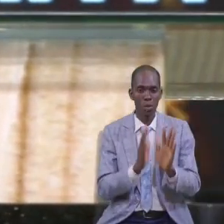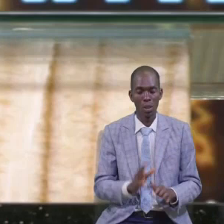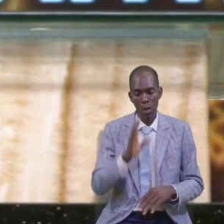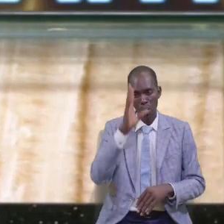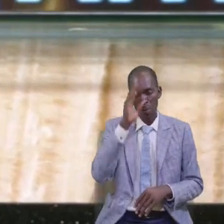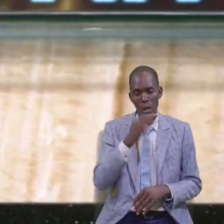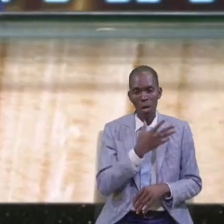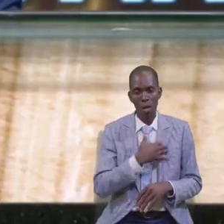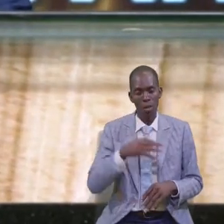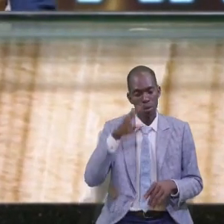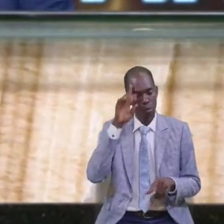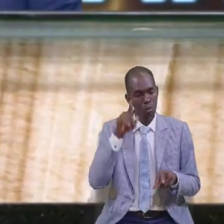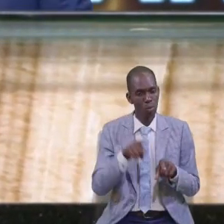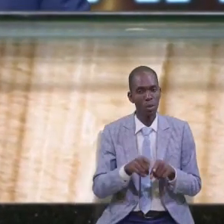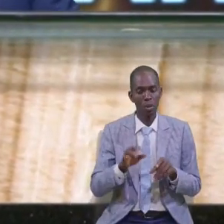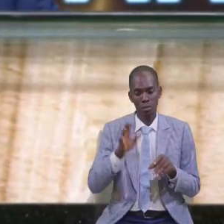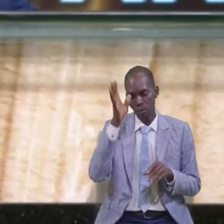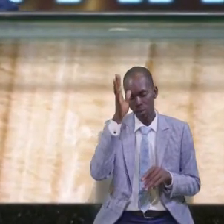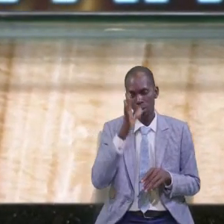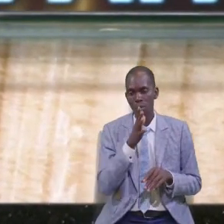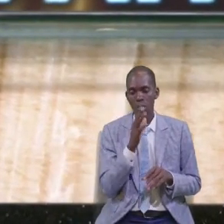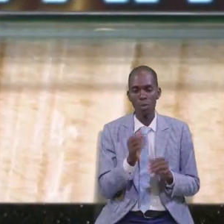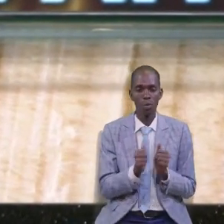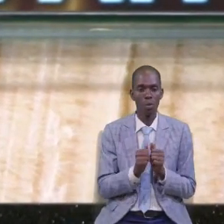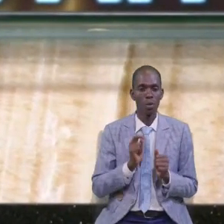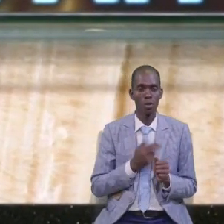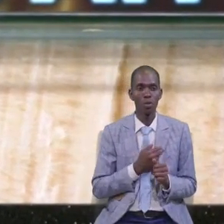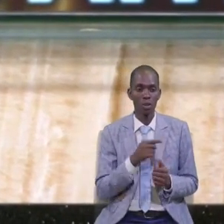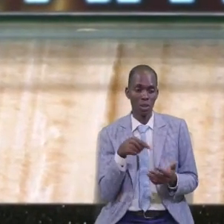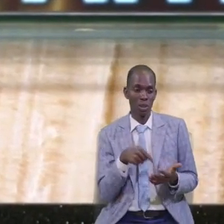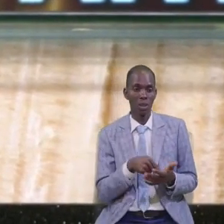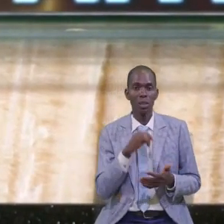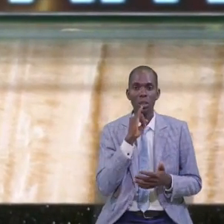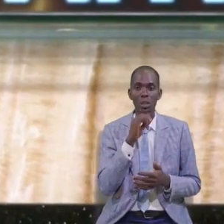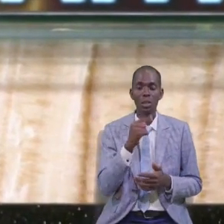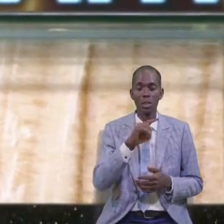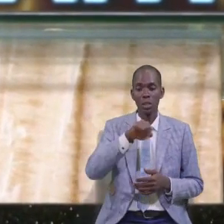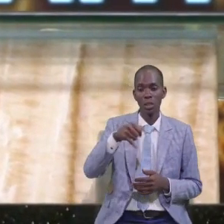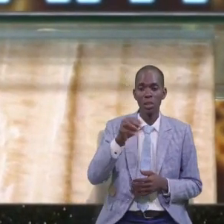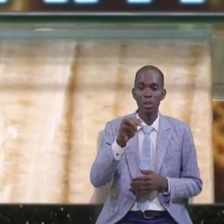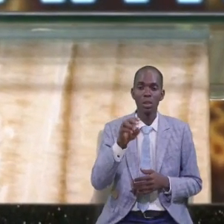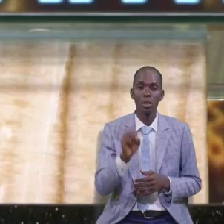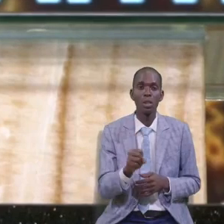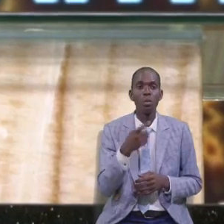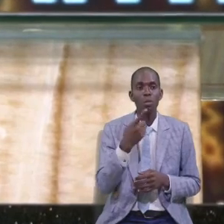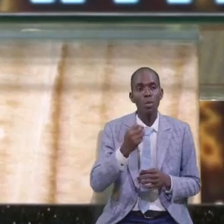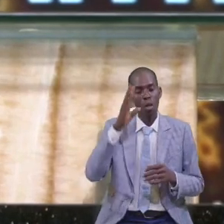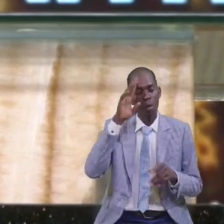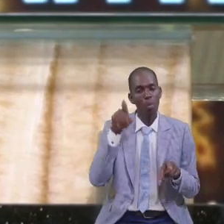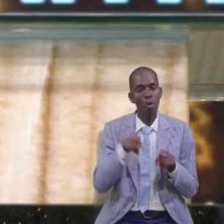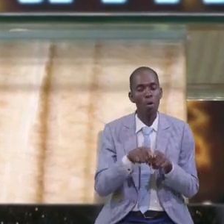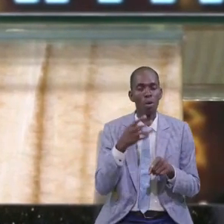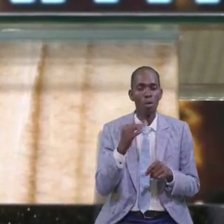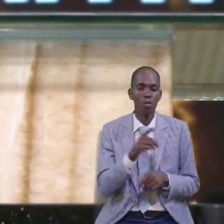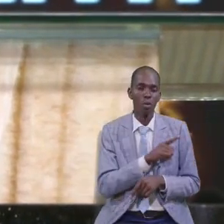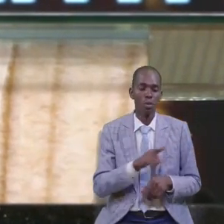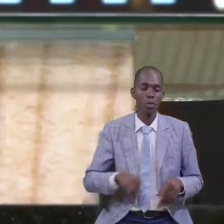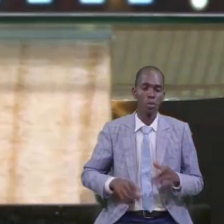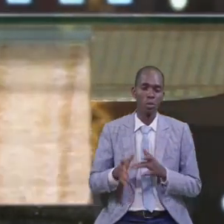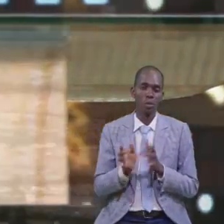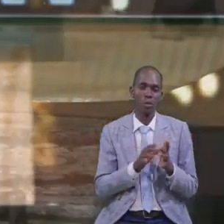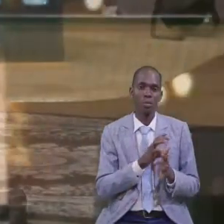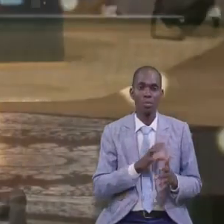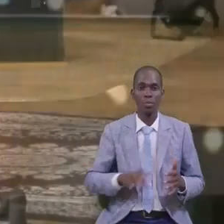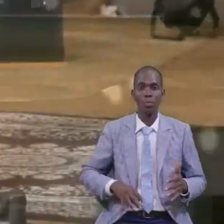and Joseph and the others. So this is the James that is the brother of the Lord Jesus Christ. And yet